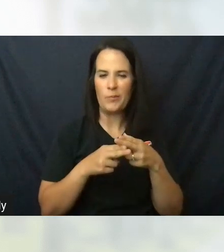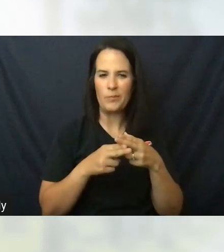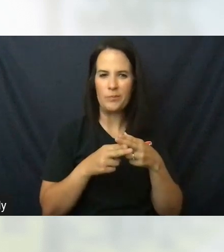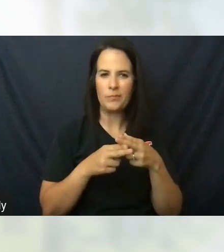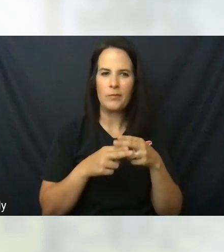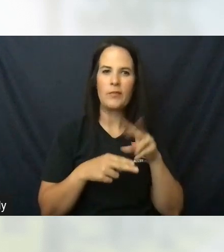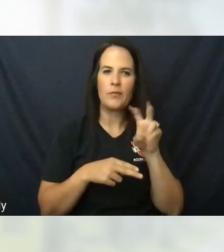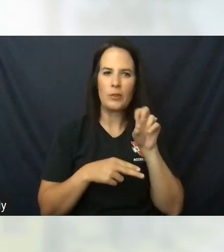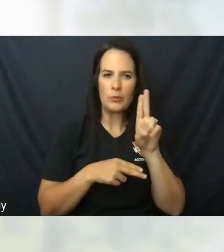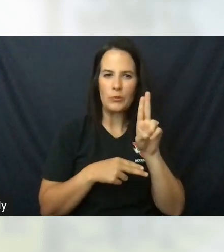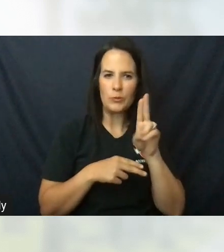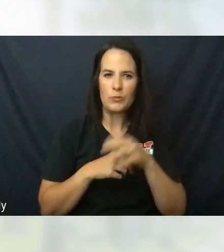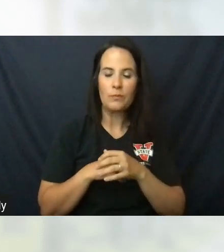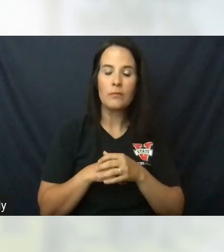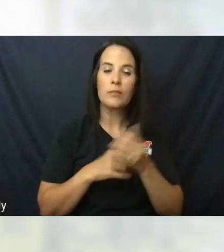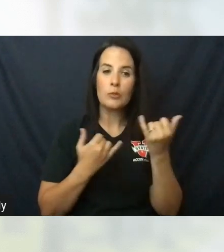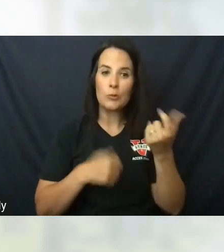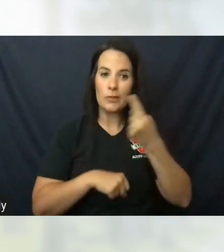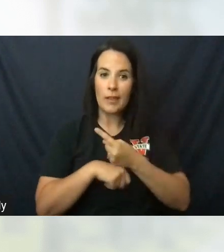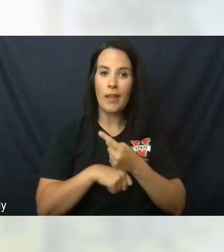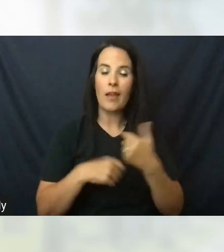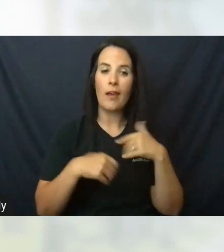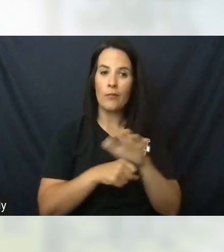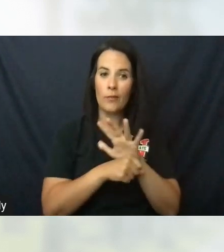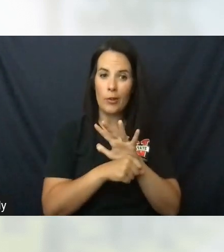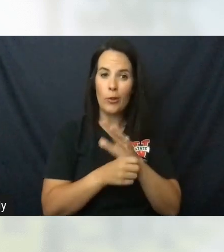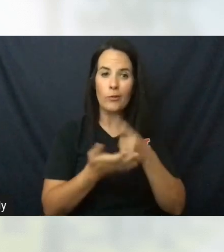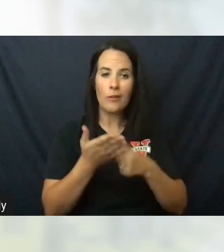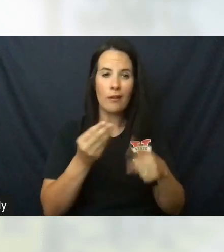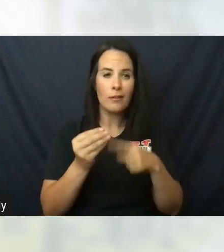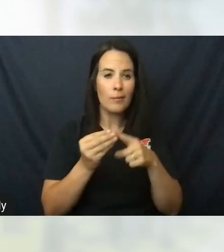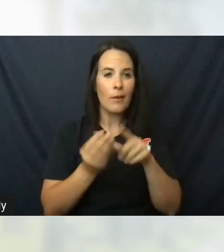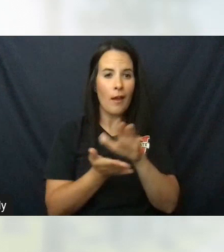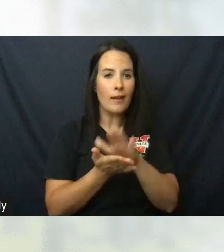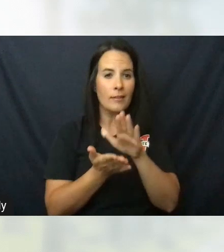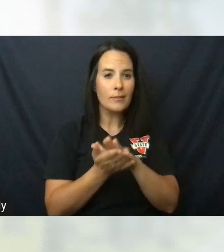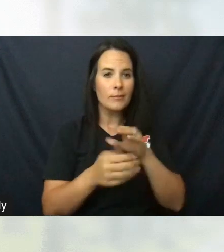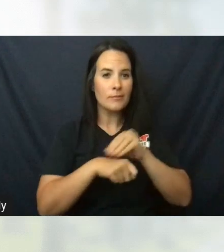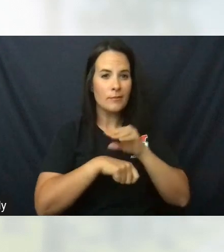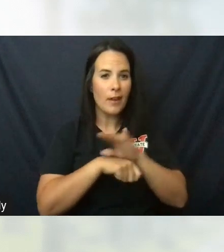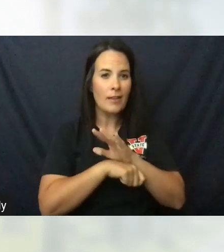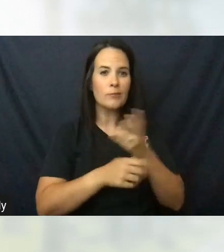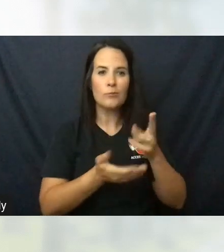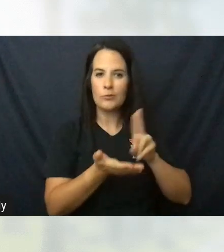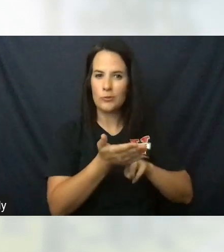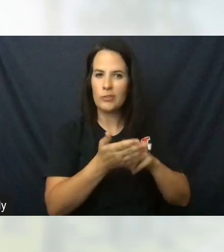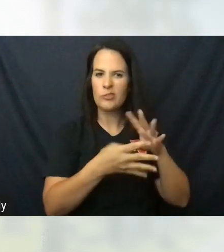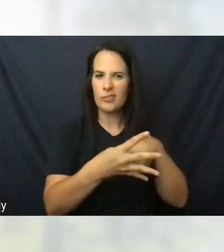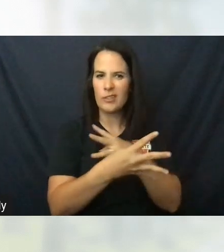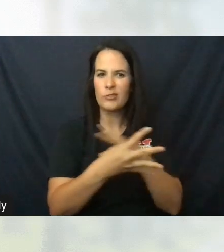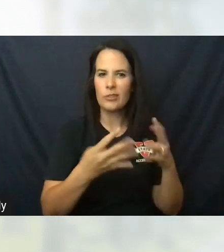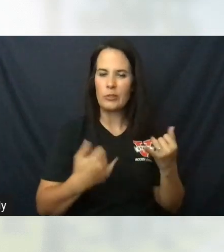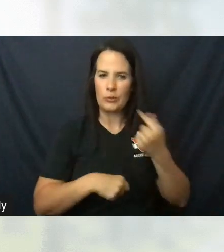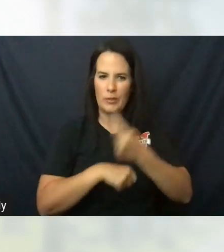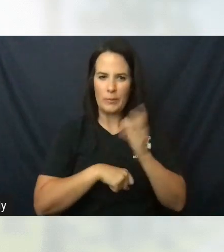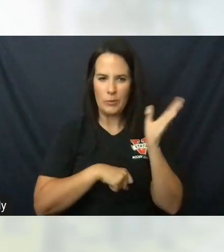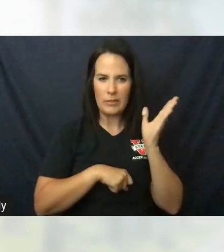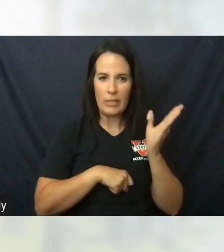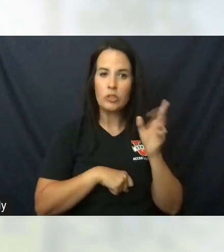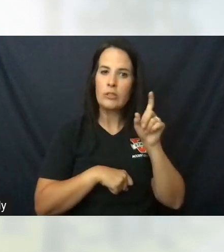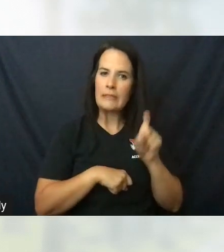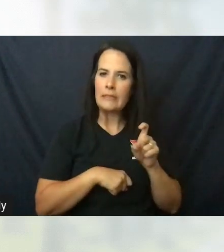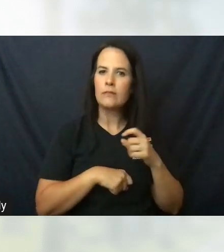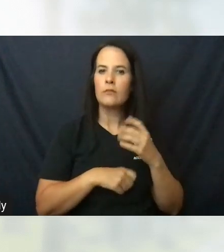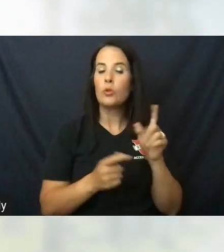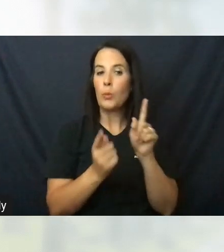University. Today, we are bringing you a video about academic advising and registration scheduling. As we go through this presentation, you will meet 4 members